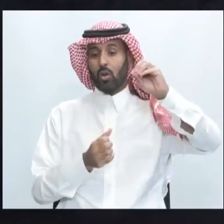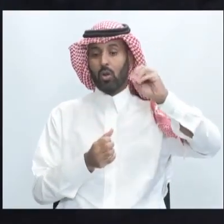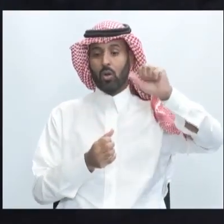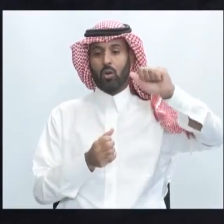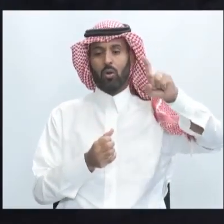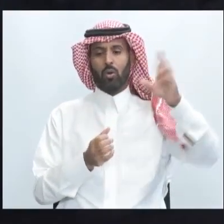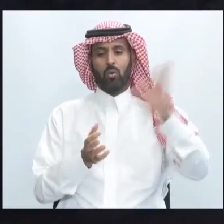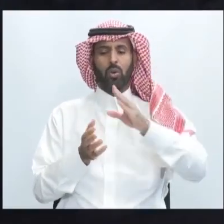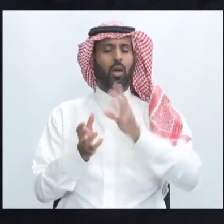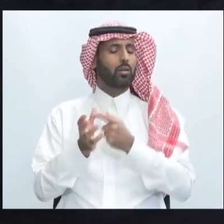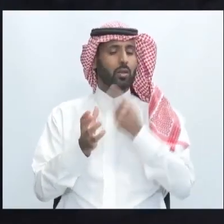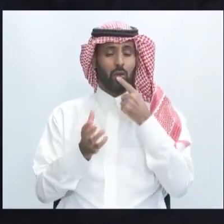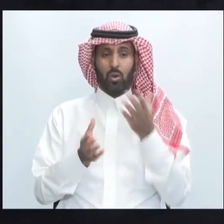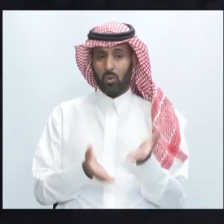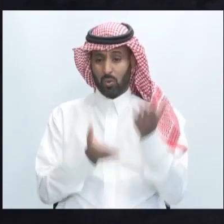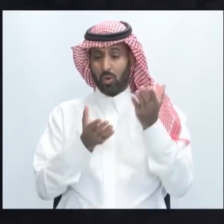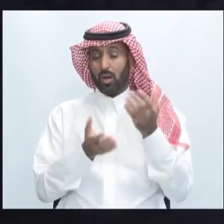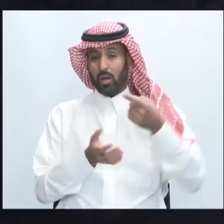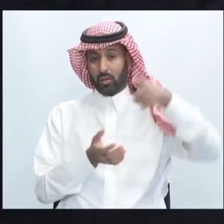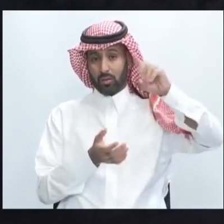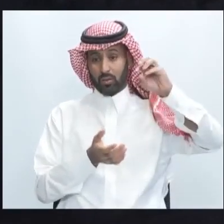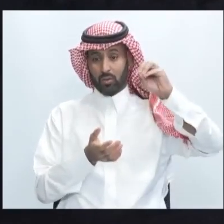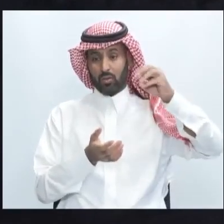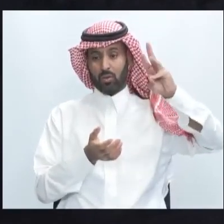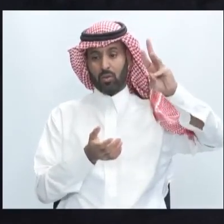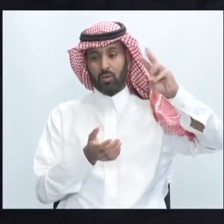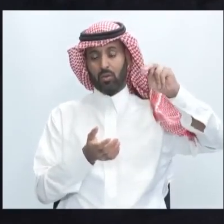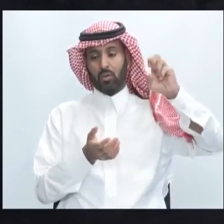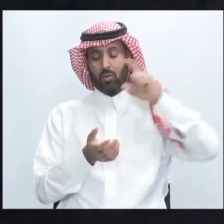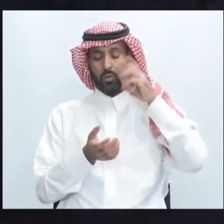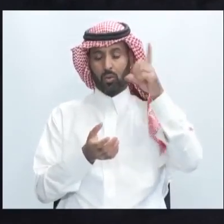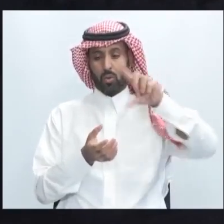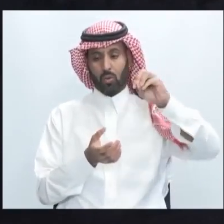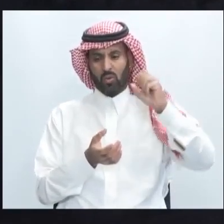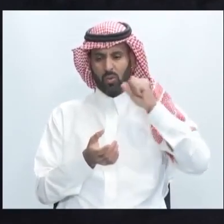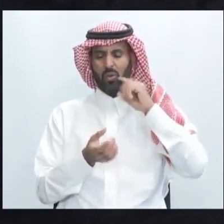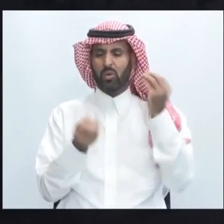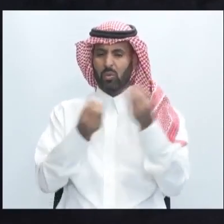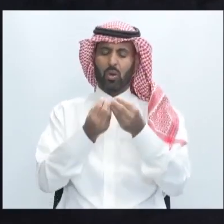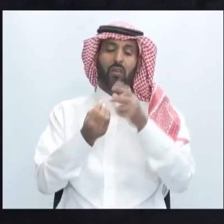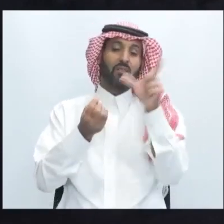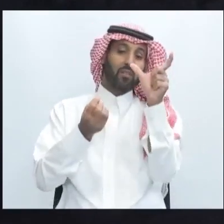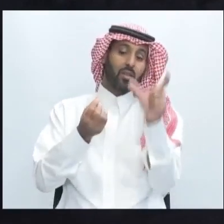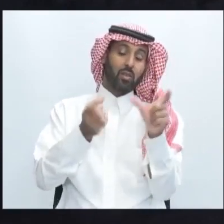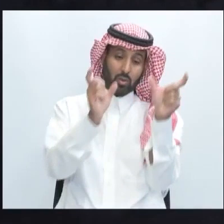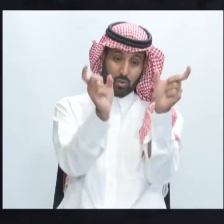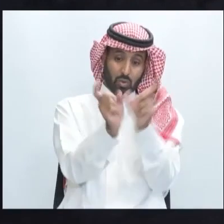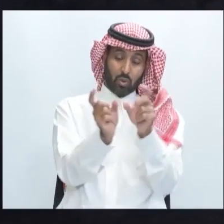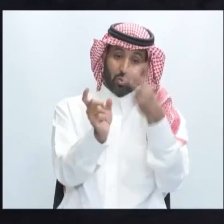truckload, armload, overload. So what do all these six words, all of these words have in